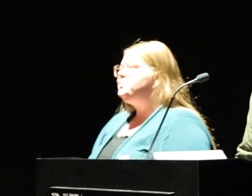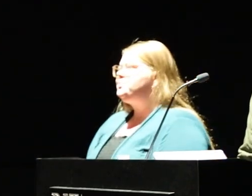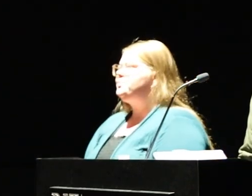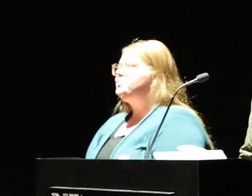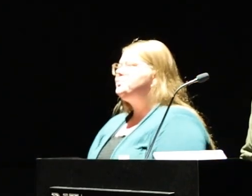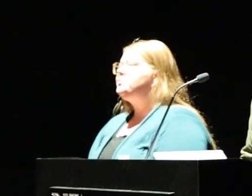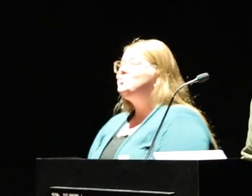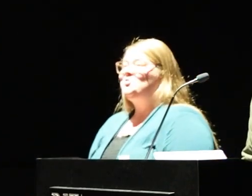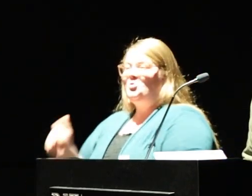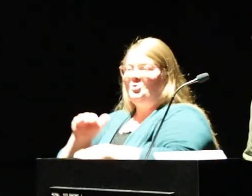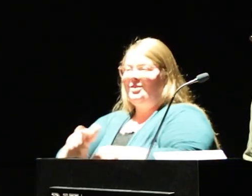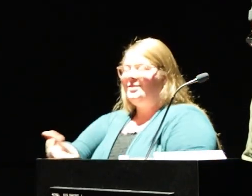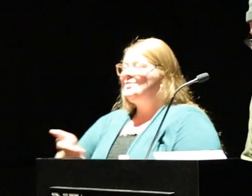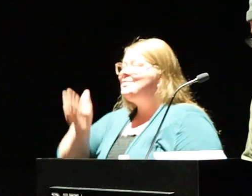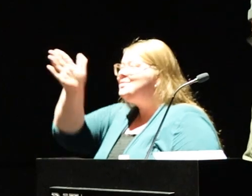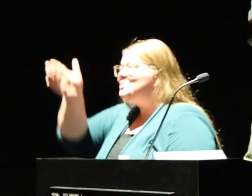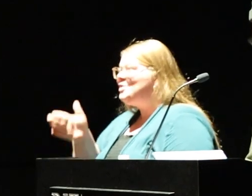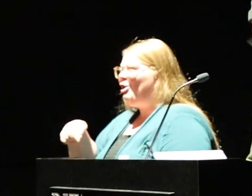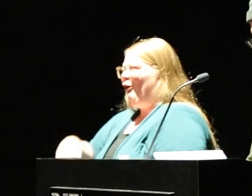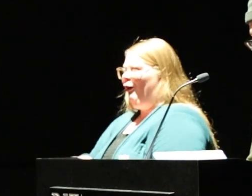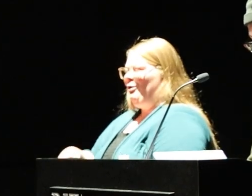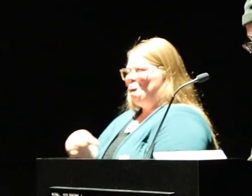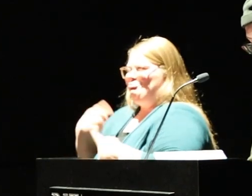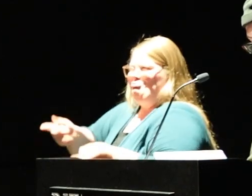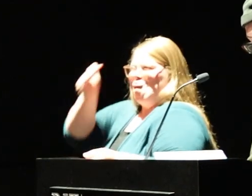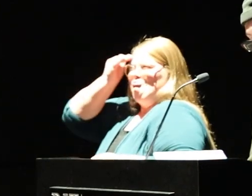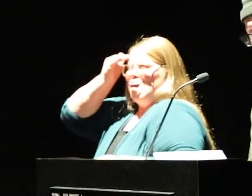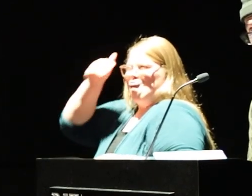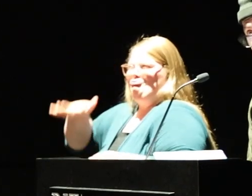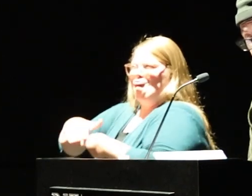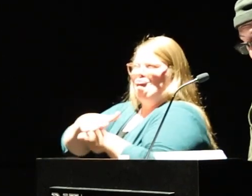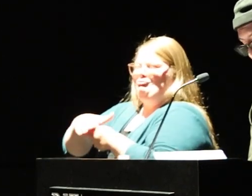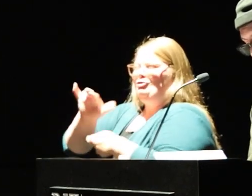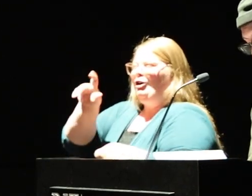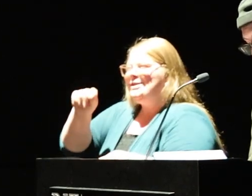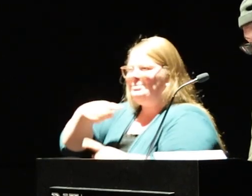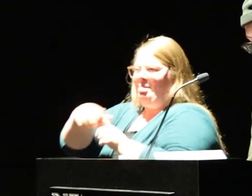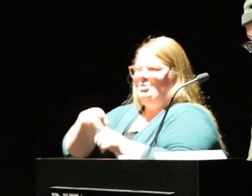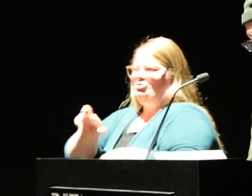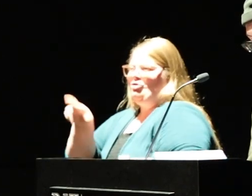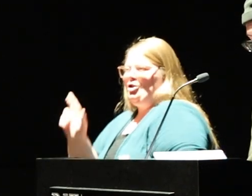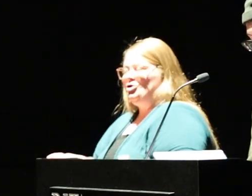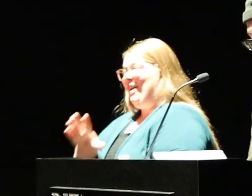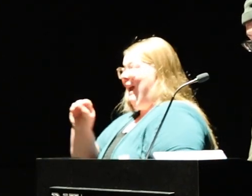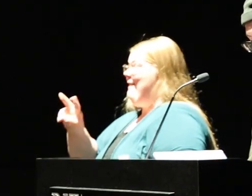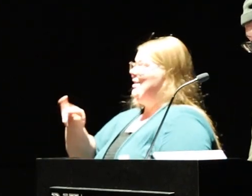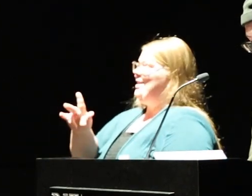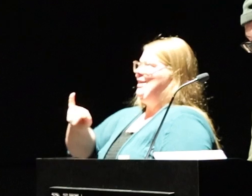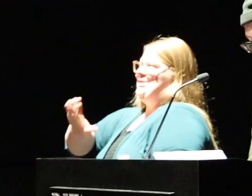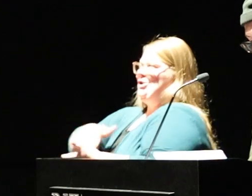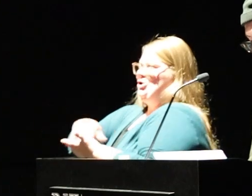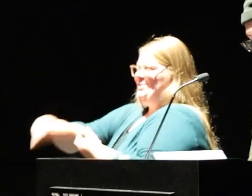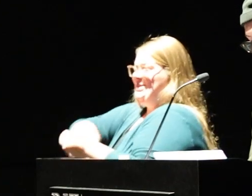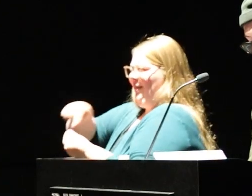Tonight's guest is no stranger to the Vignelli Center, to RIT, or our community here in Rochester. Quite the contrary,